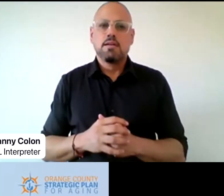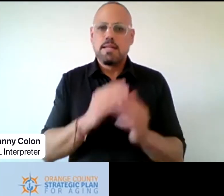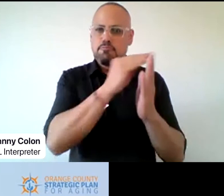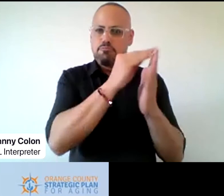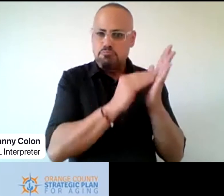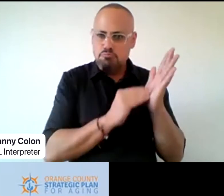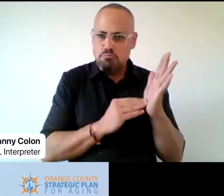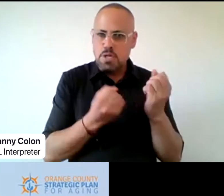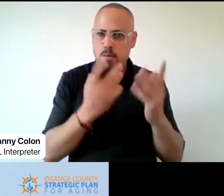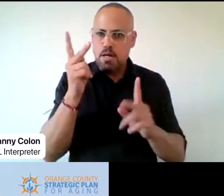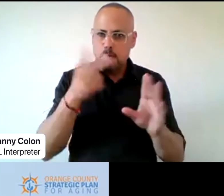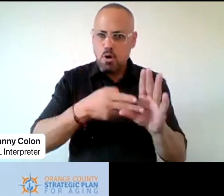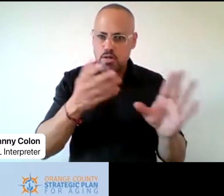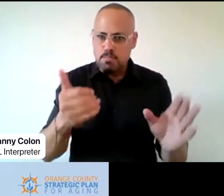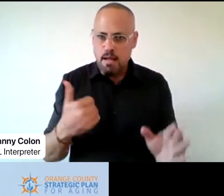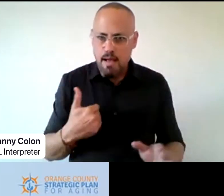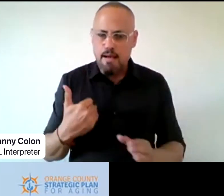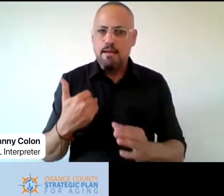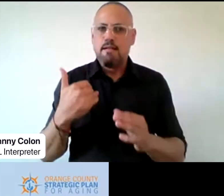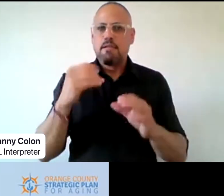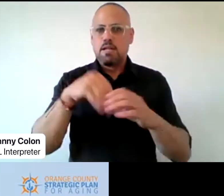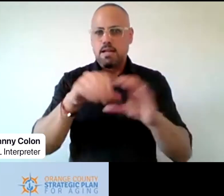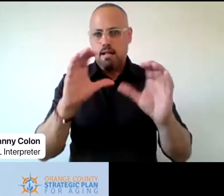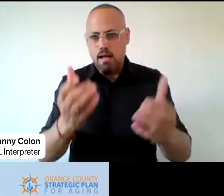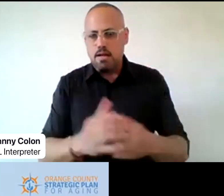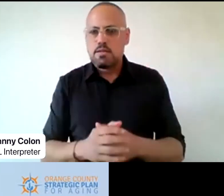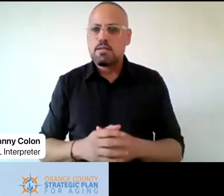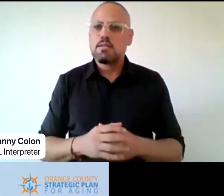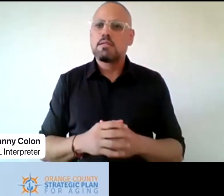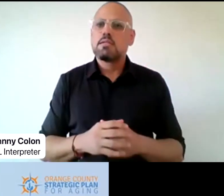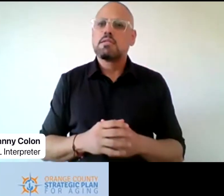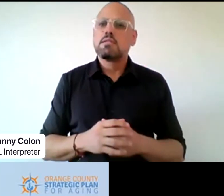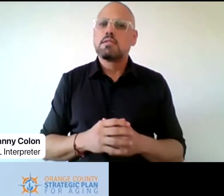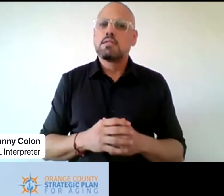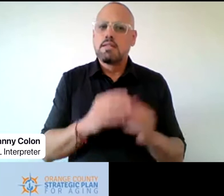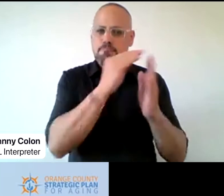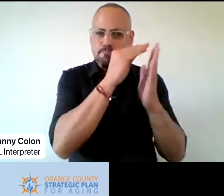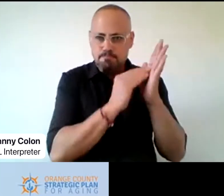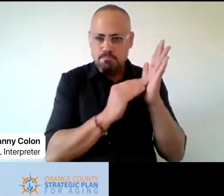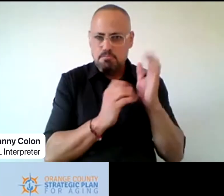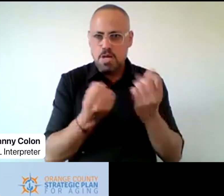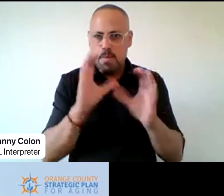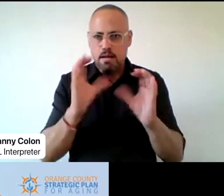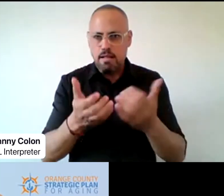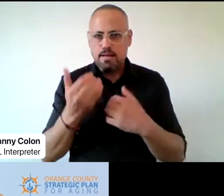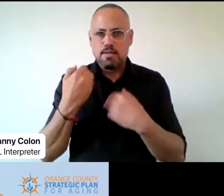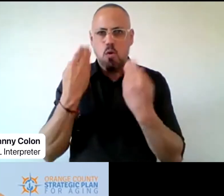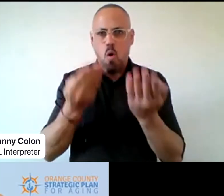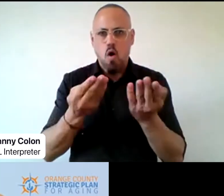how many participants there are in classes. They'll track how many classes are offered of certain